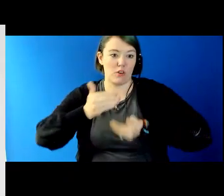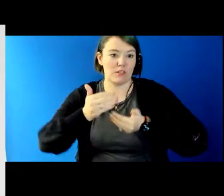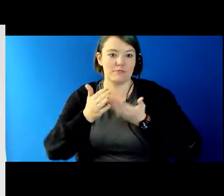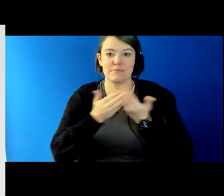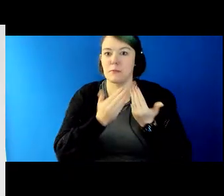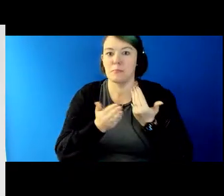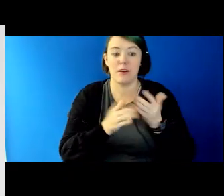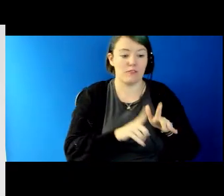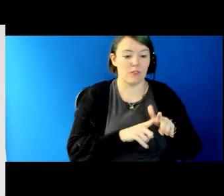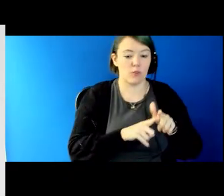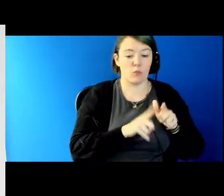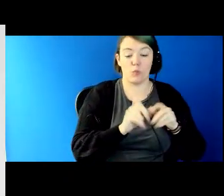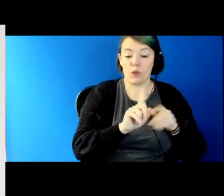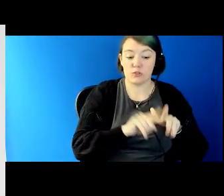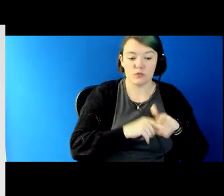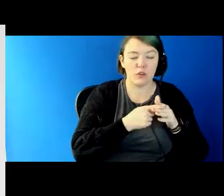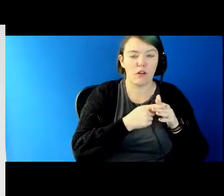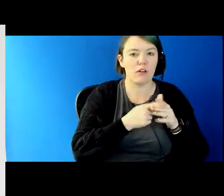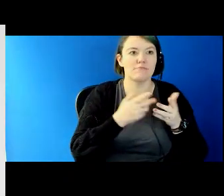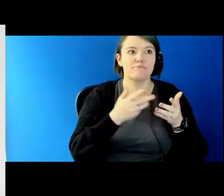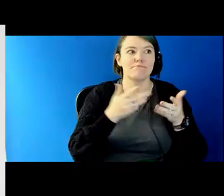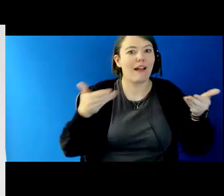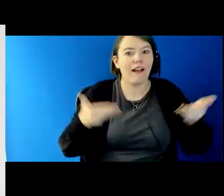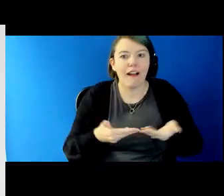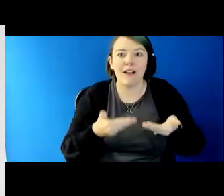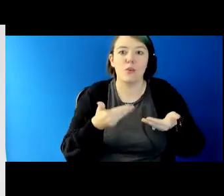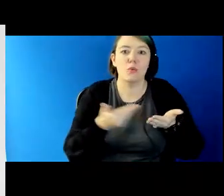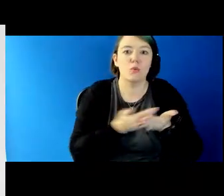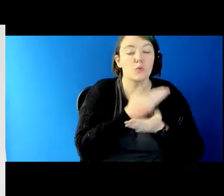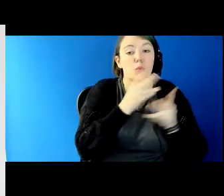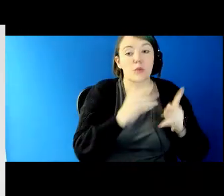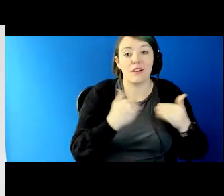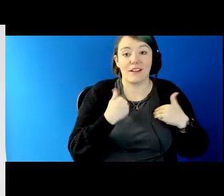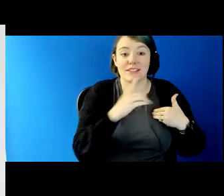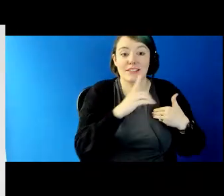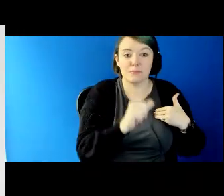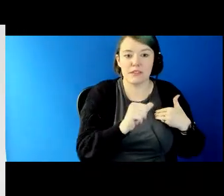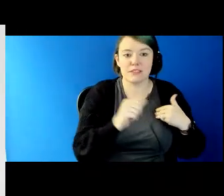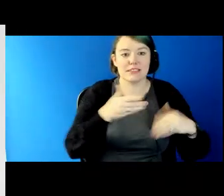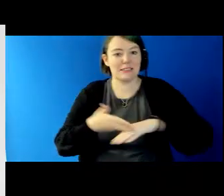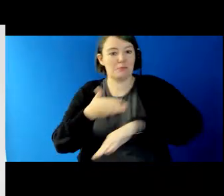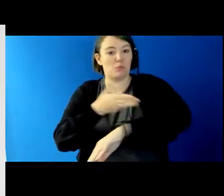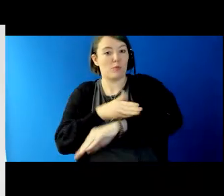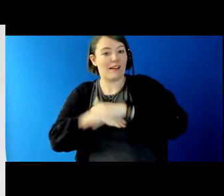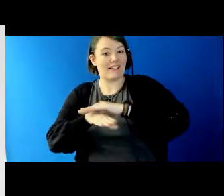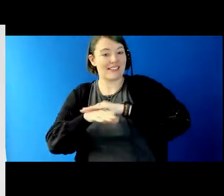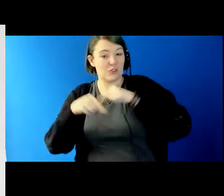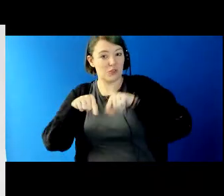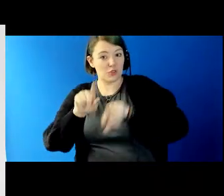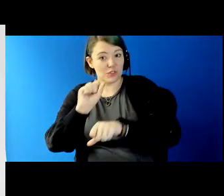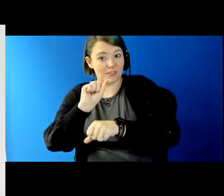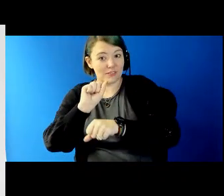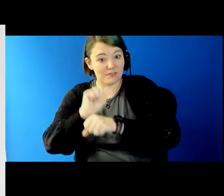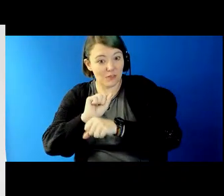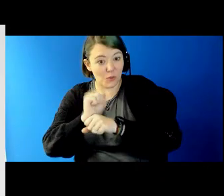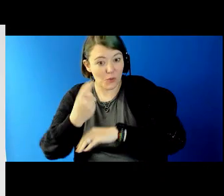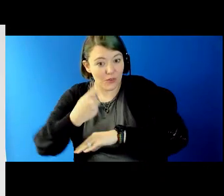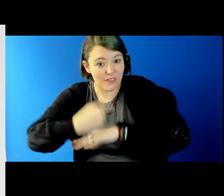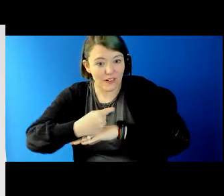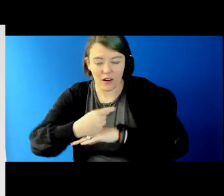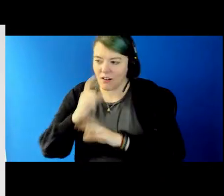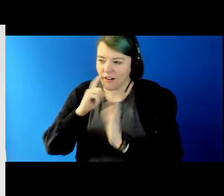hiring an employee with a disability to improving workplace accessibility, And we can help you recognize these